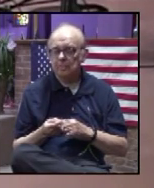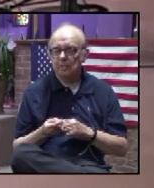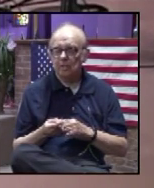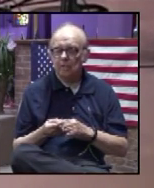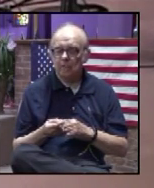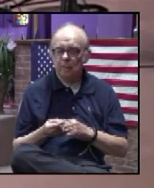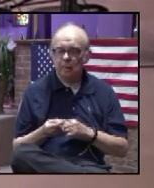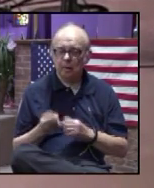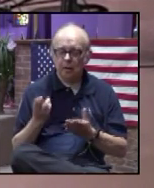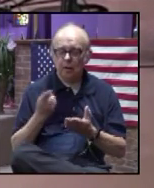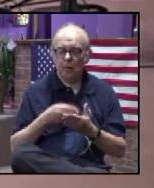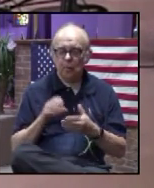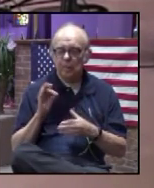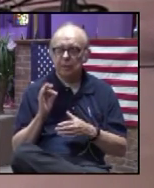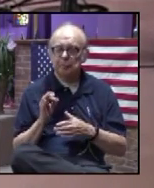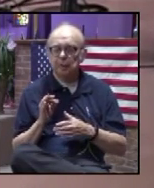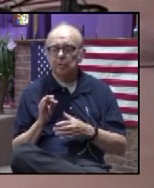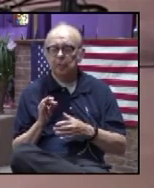Holy Spirit,